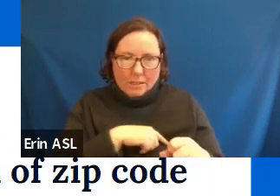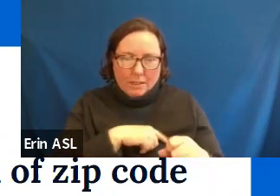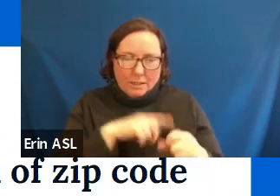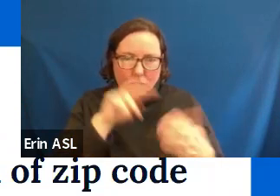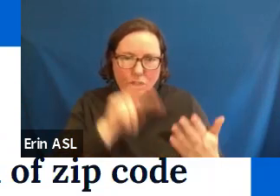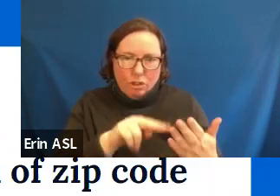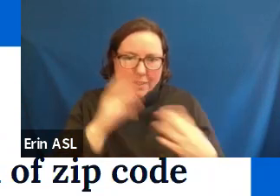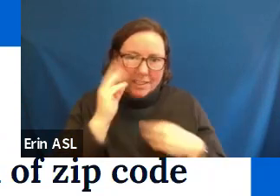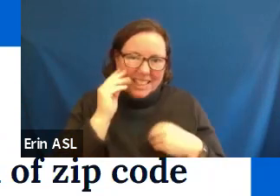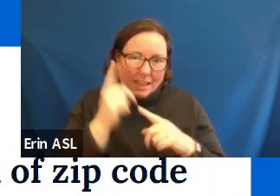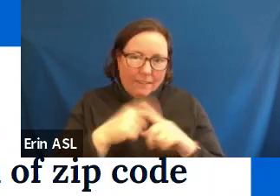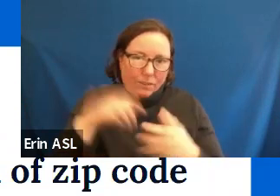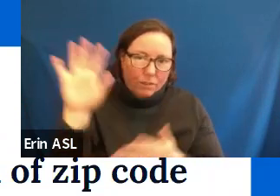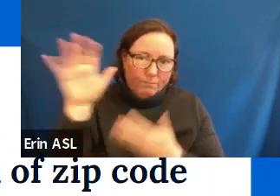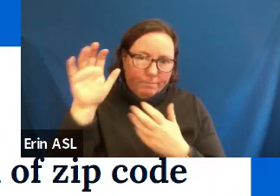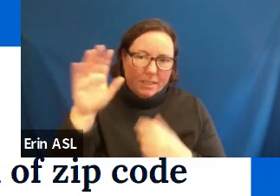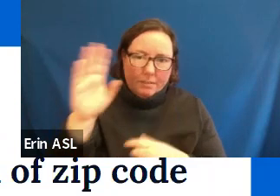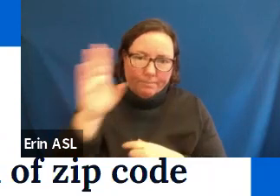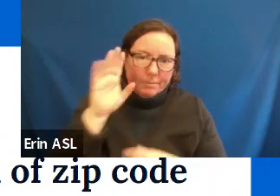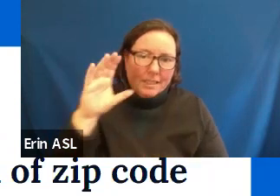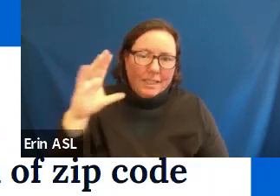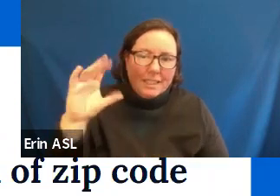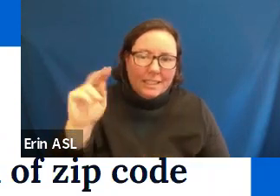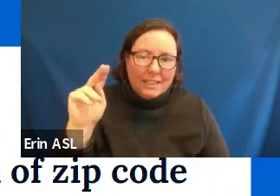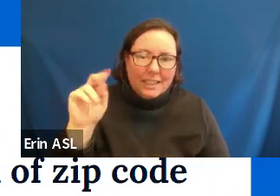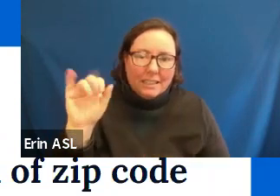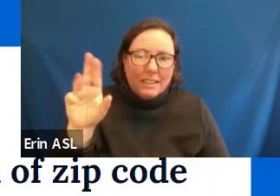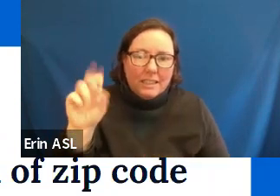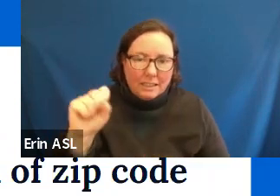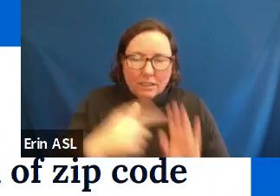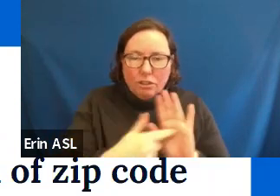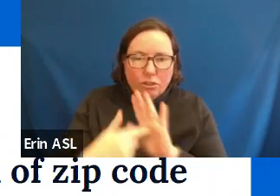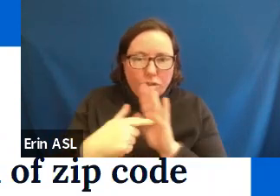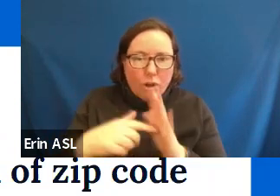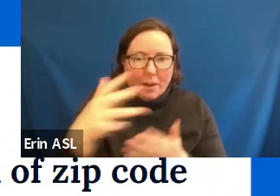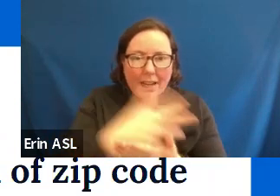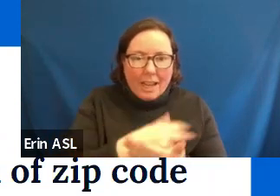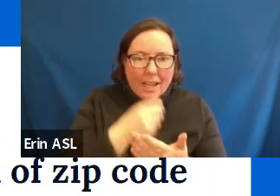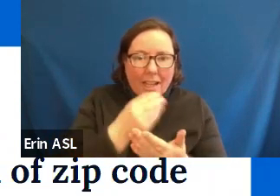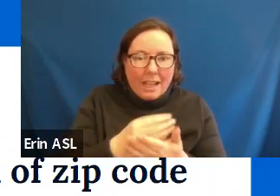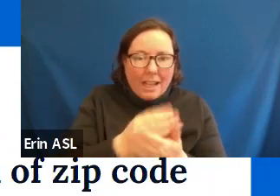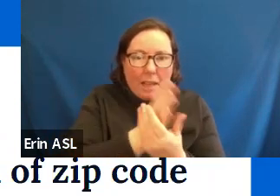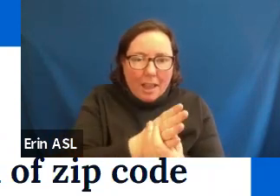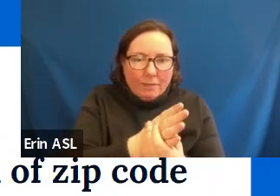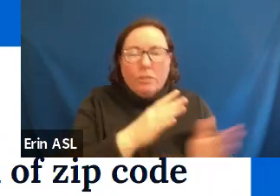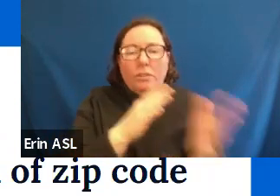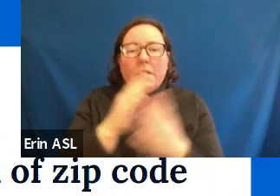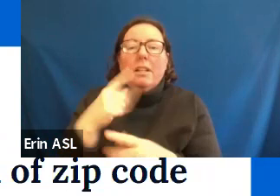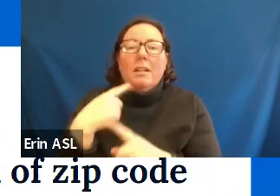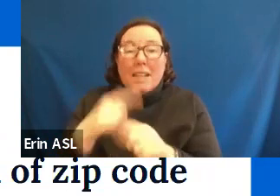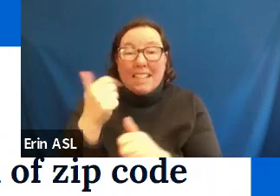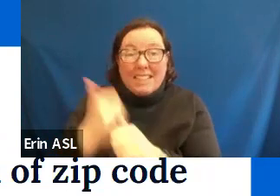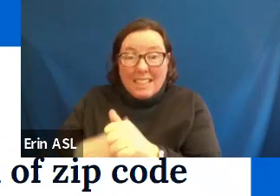the census, showing the income and the percentage of school-aged children by zip code. By zip